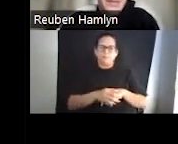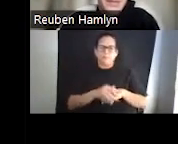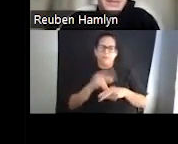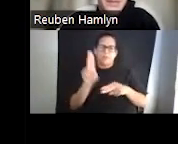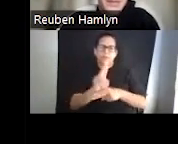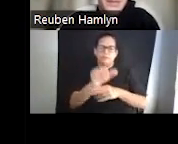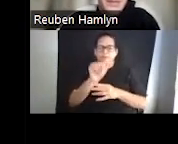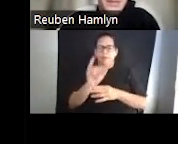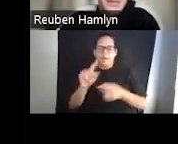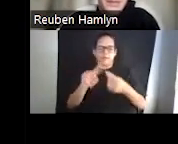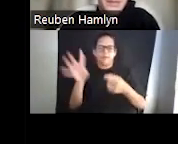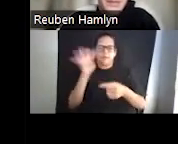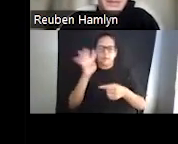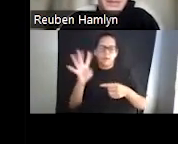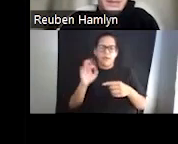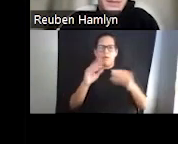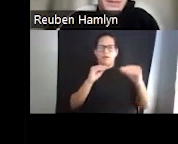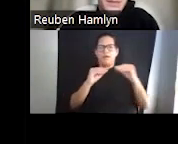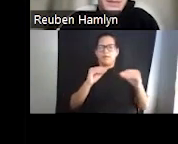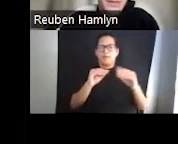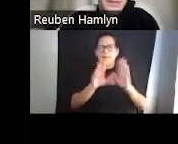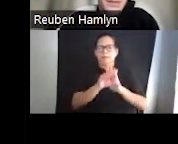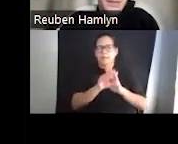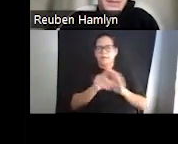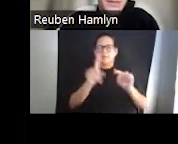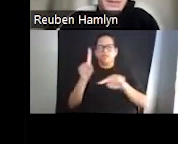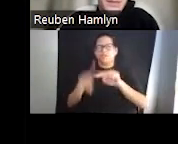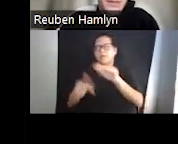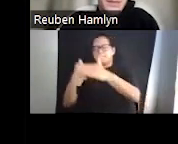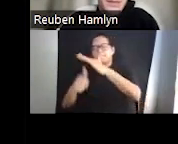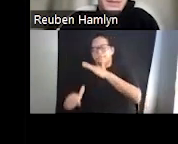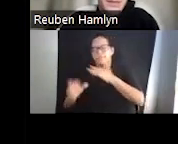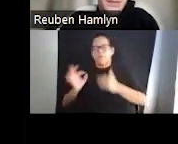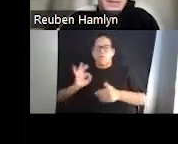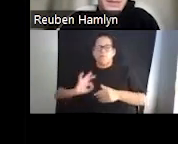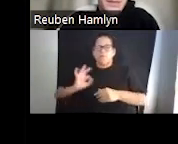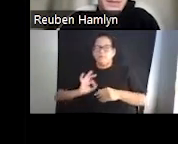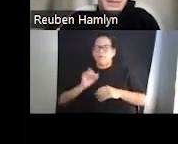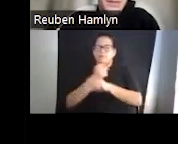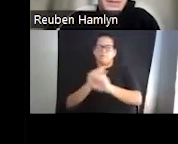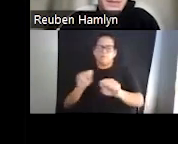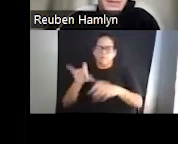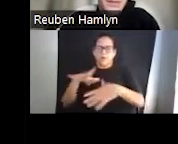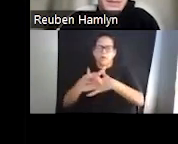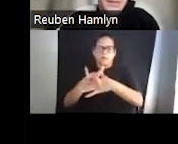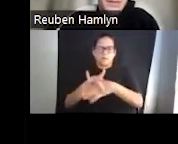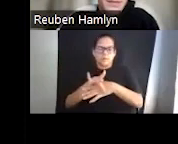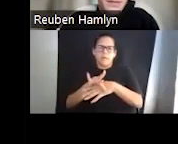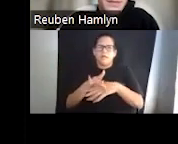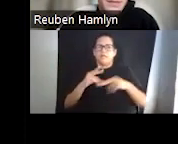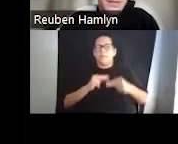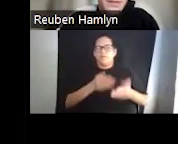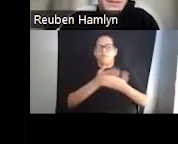of AI to create or edit media should never undermine the credibility, the safety, or the content that human